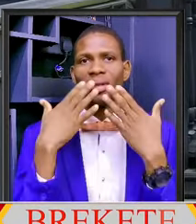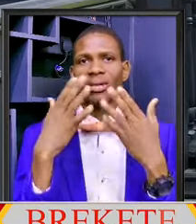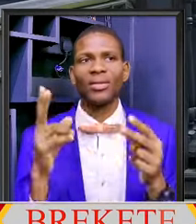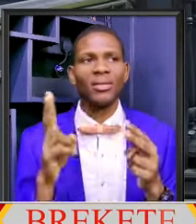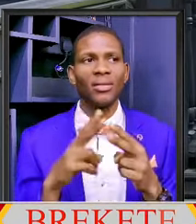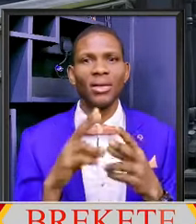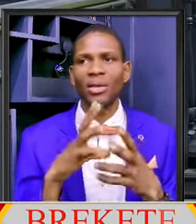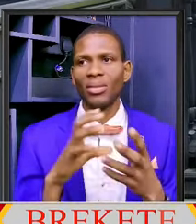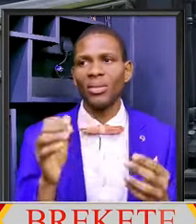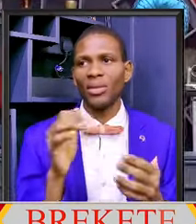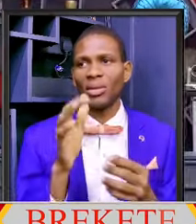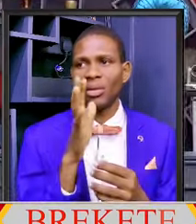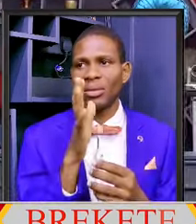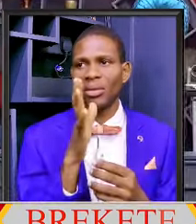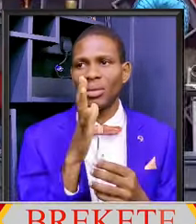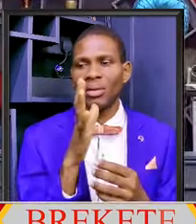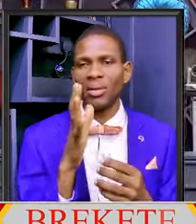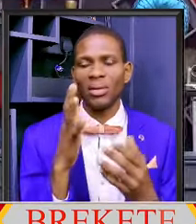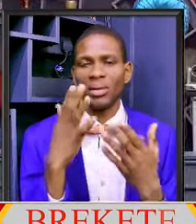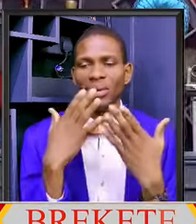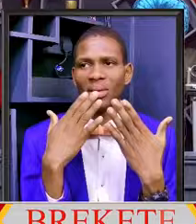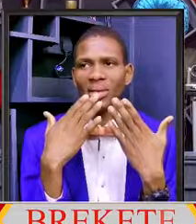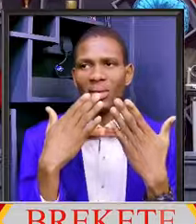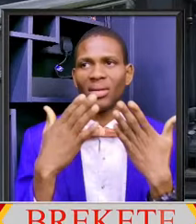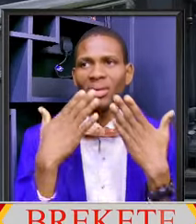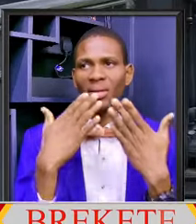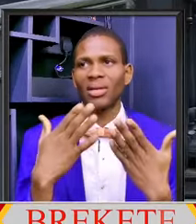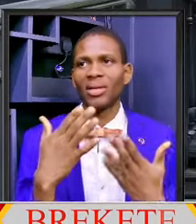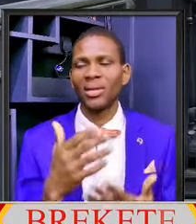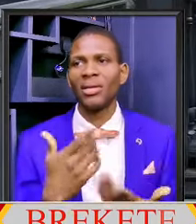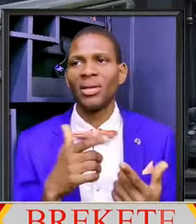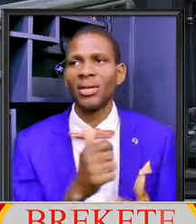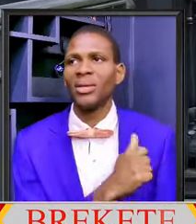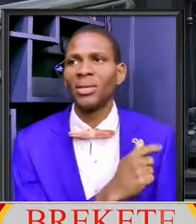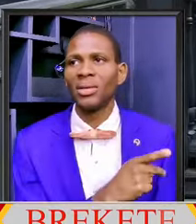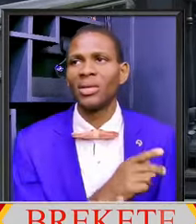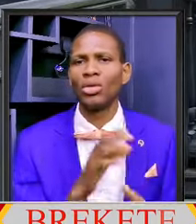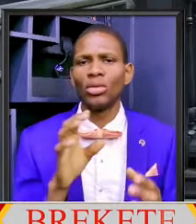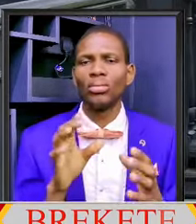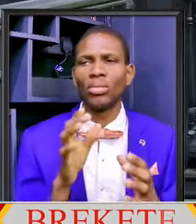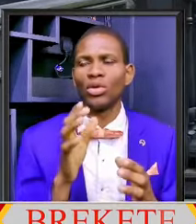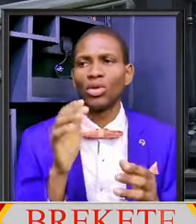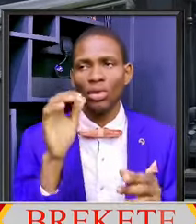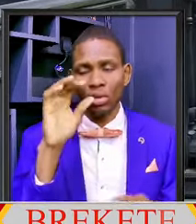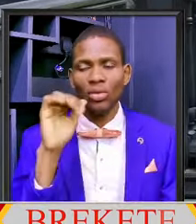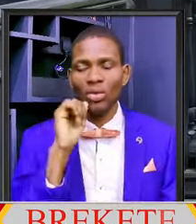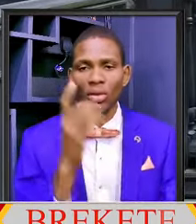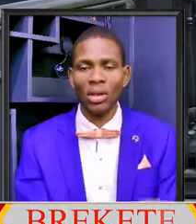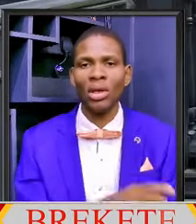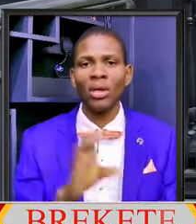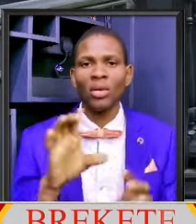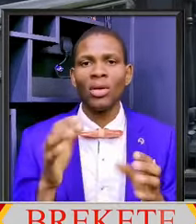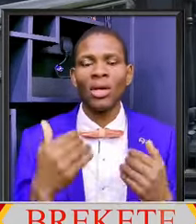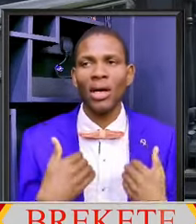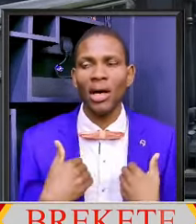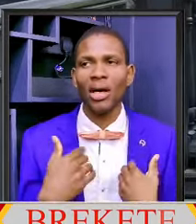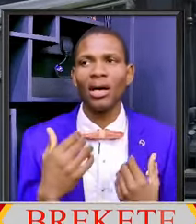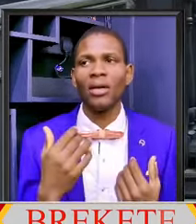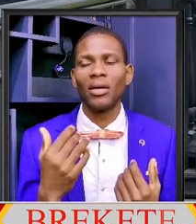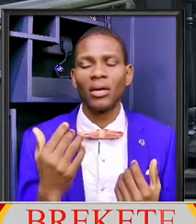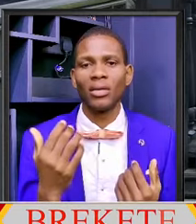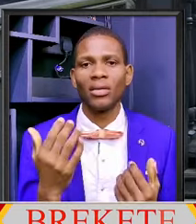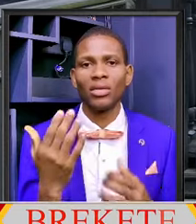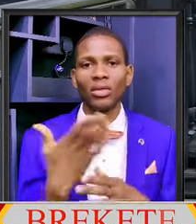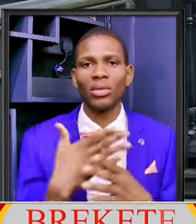much. Yeah, make we appreciate, very, Mama. Thank you very much. I don't know whether you get anything to talk. Sir? No, not you, Ma. Now, Joy. Now,